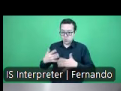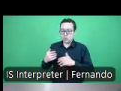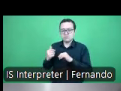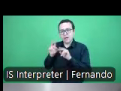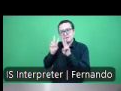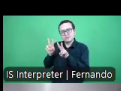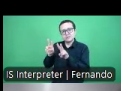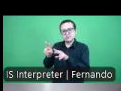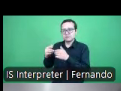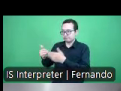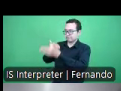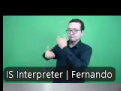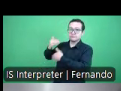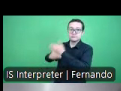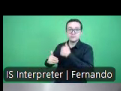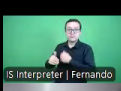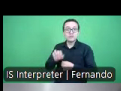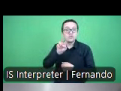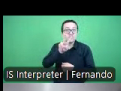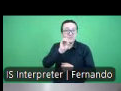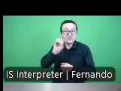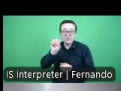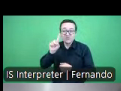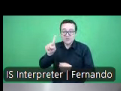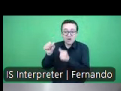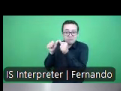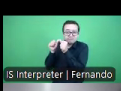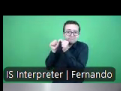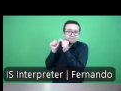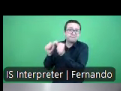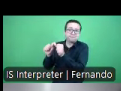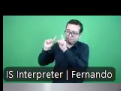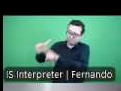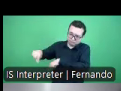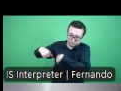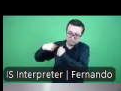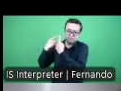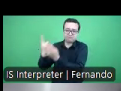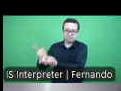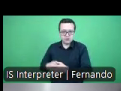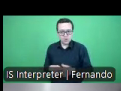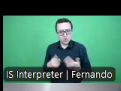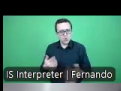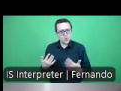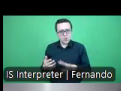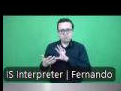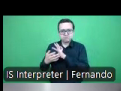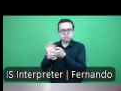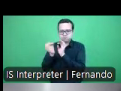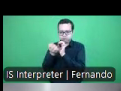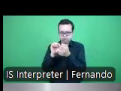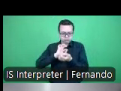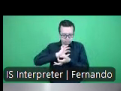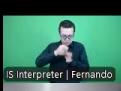mengenaskan isolated, kondisinya. caged, and also chained, Artinya, found themselves in such a ada very bad 2 tahun conditions. dia terkurung di So dalam panti it means that tersebut, di they've tempat been